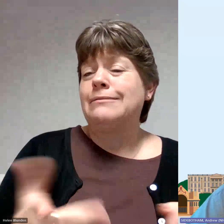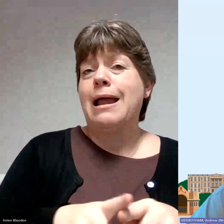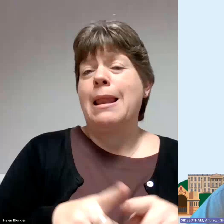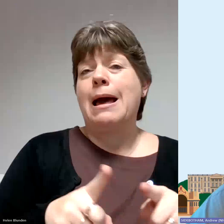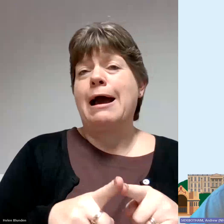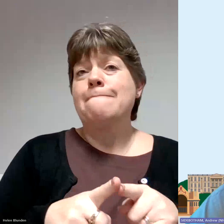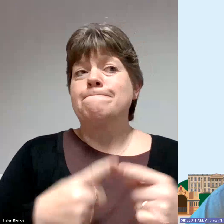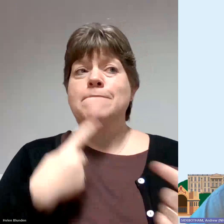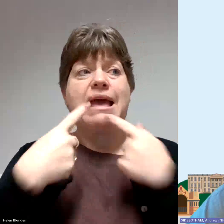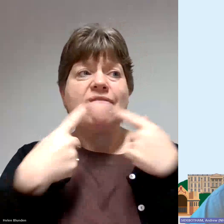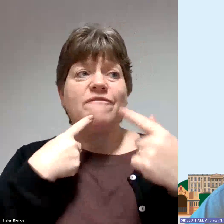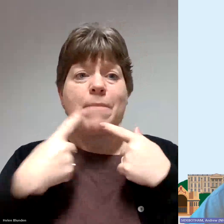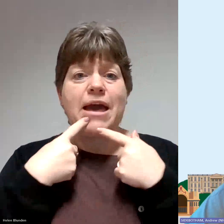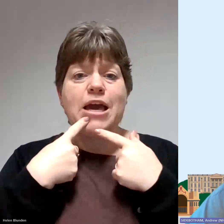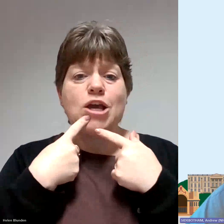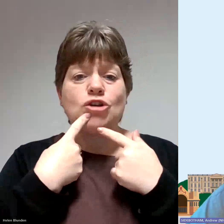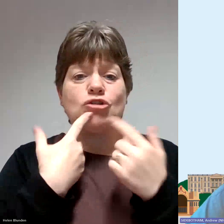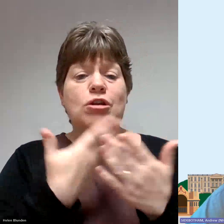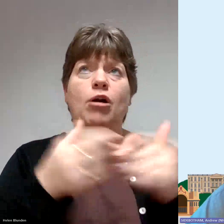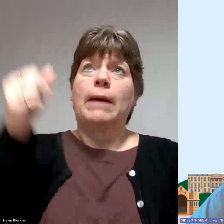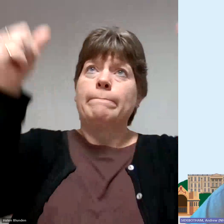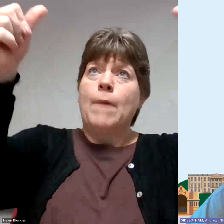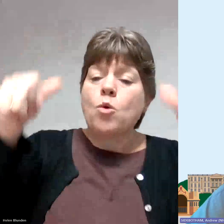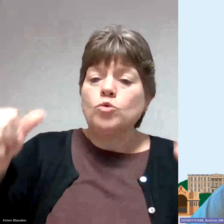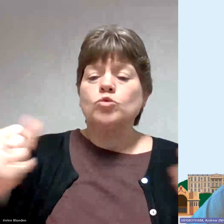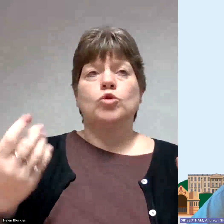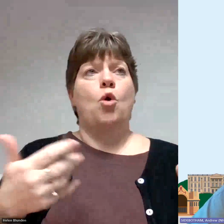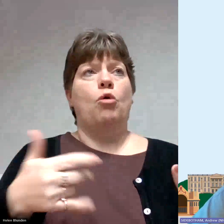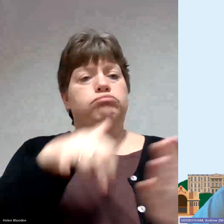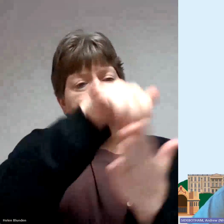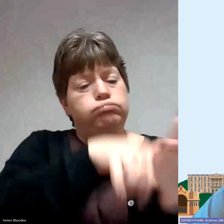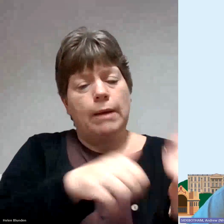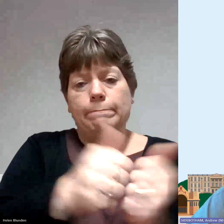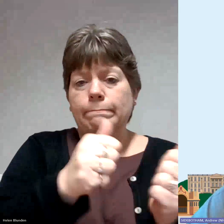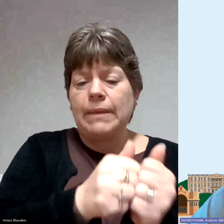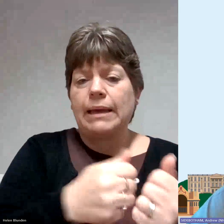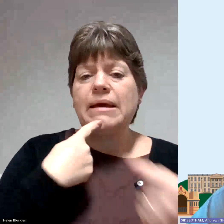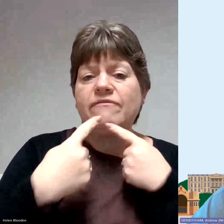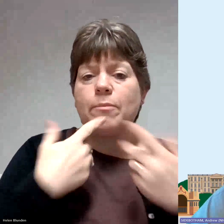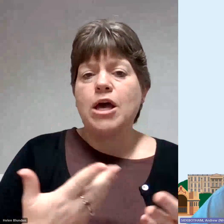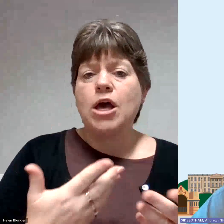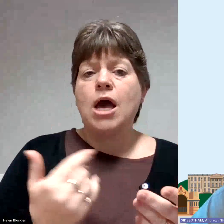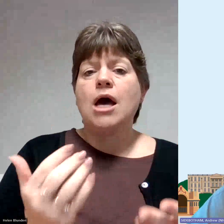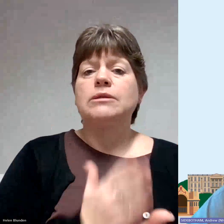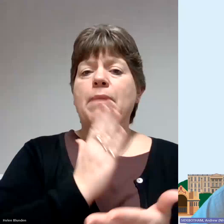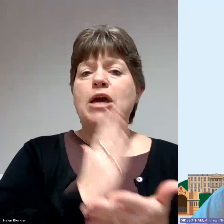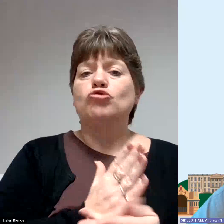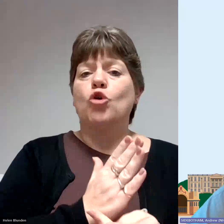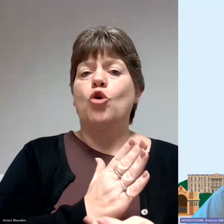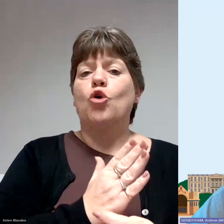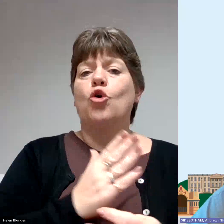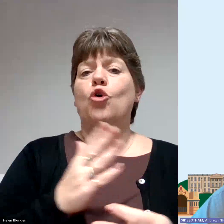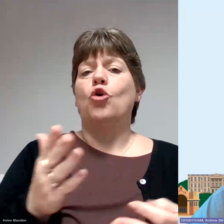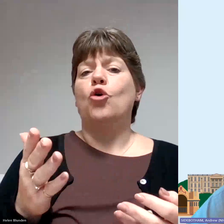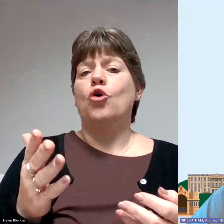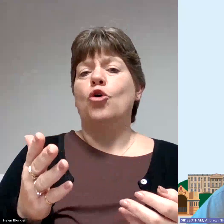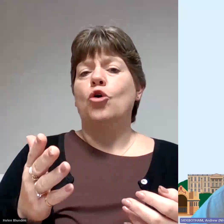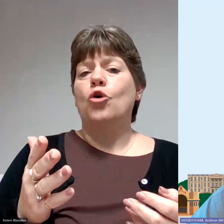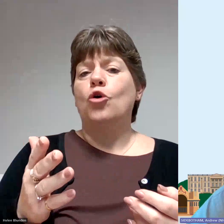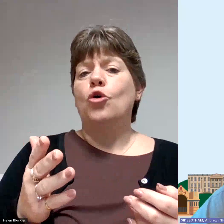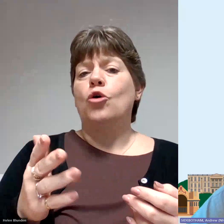that information on a page or on a poster, if you like, to make sure that the information that we've purveyed in this presentation